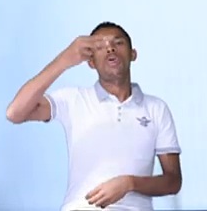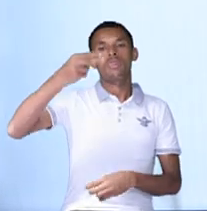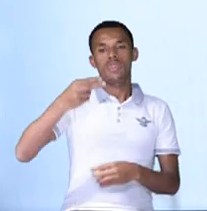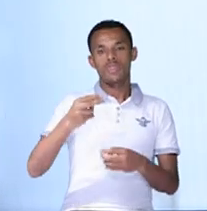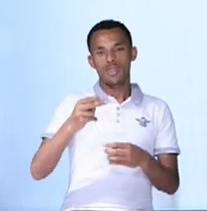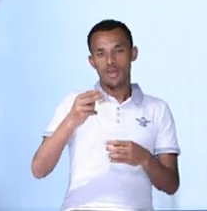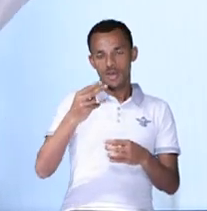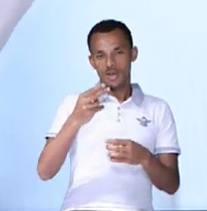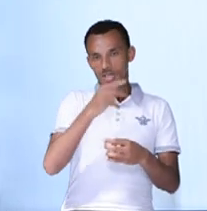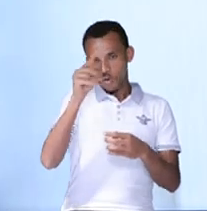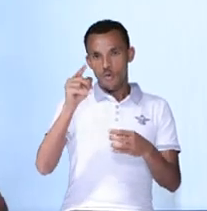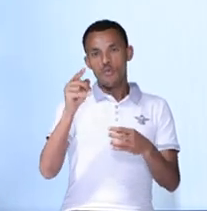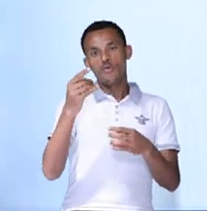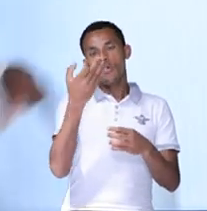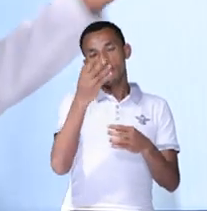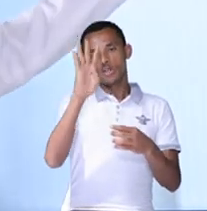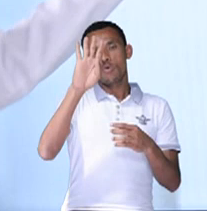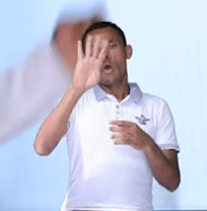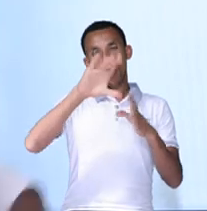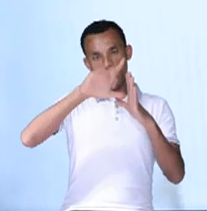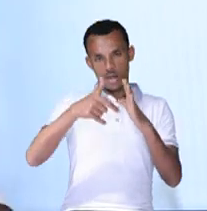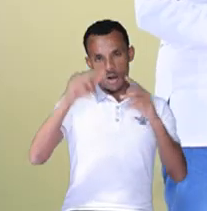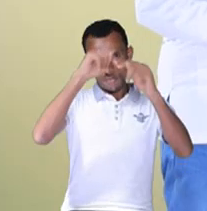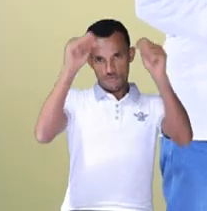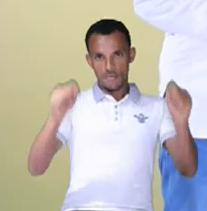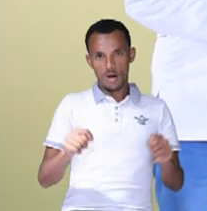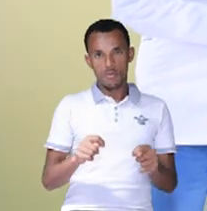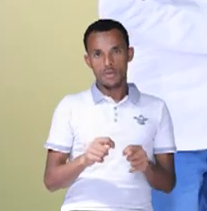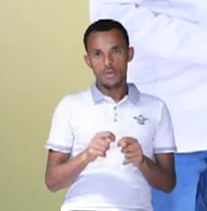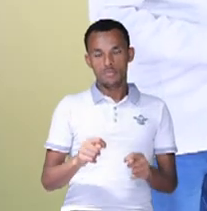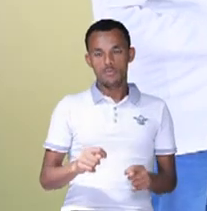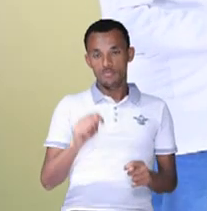the quadrilateral or trapezium.